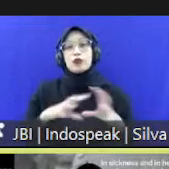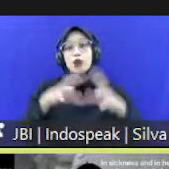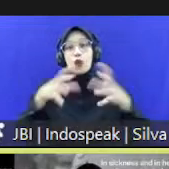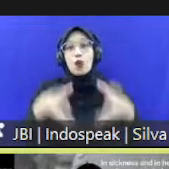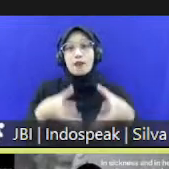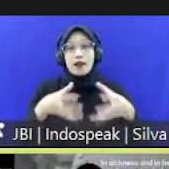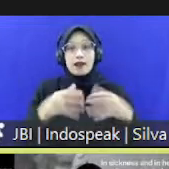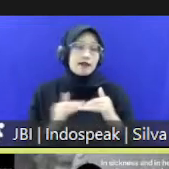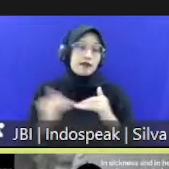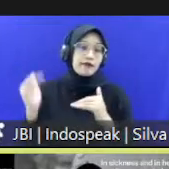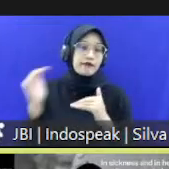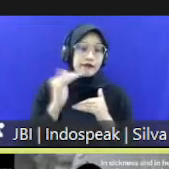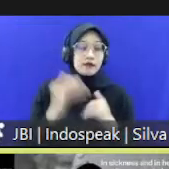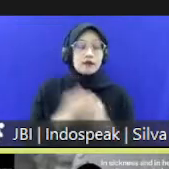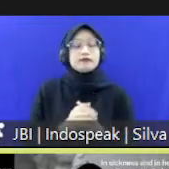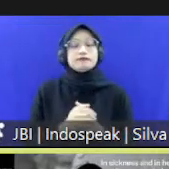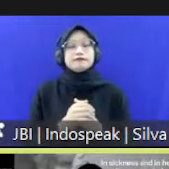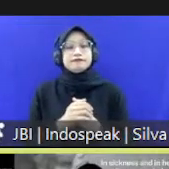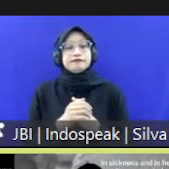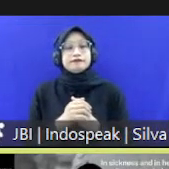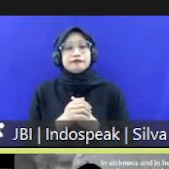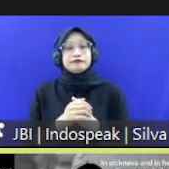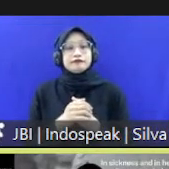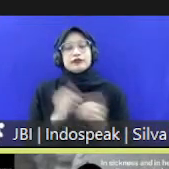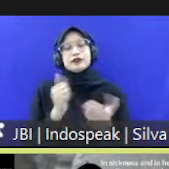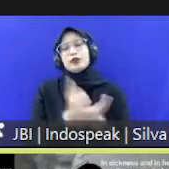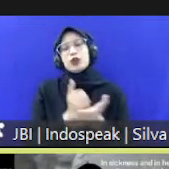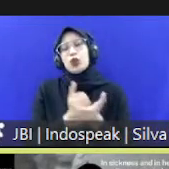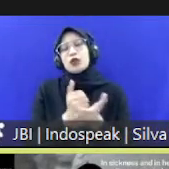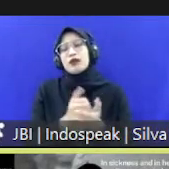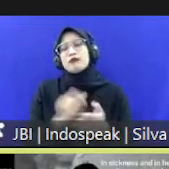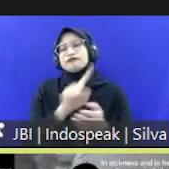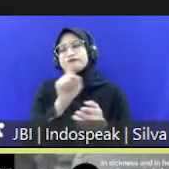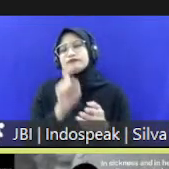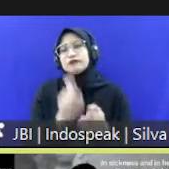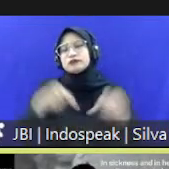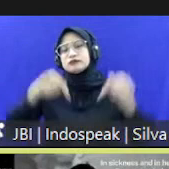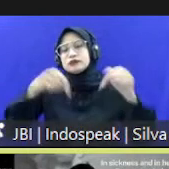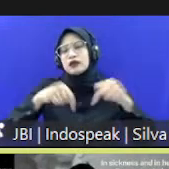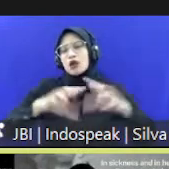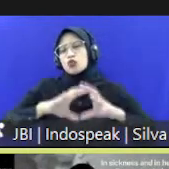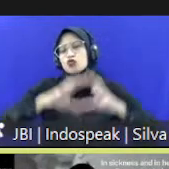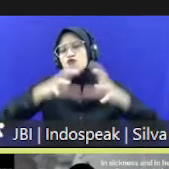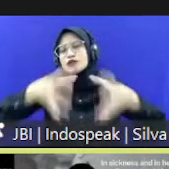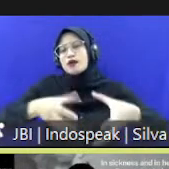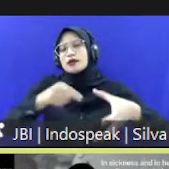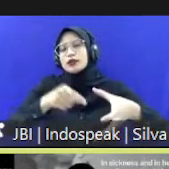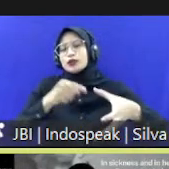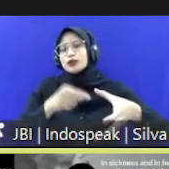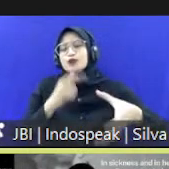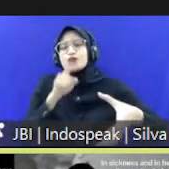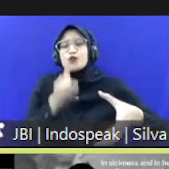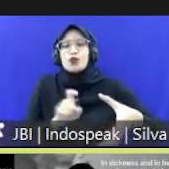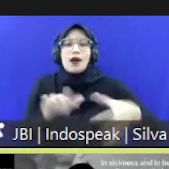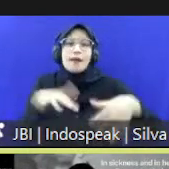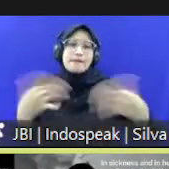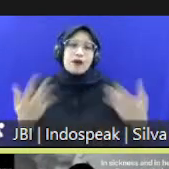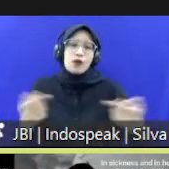question to every one of us: what does the world need for health, in health? The